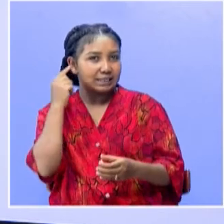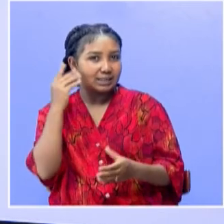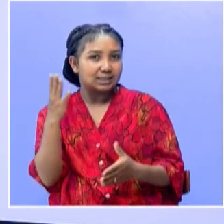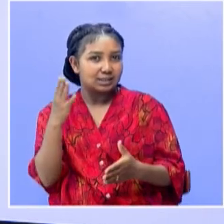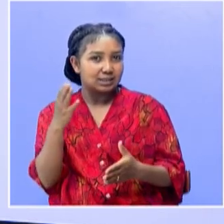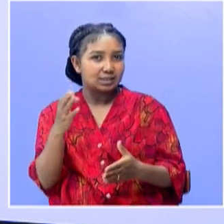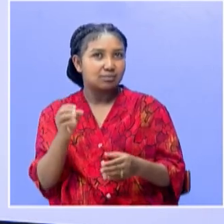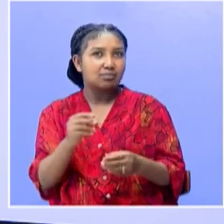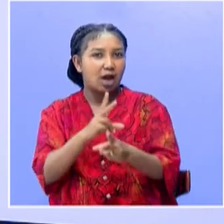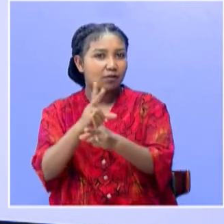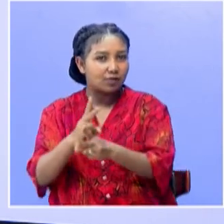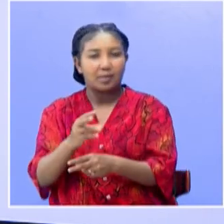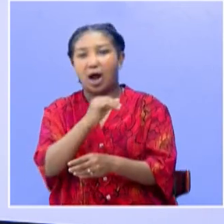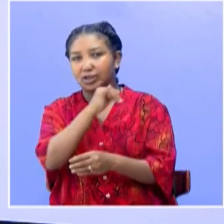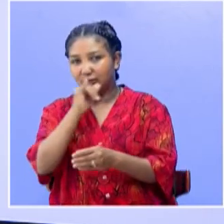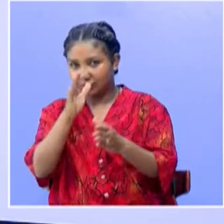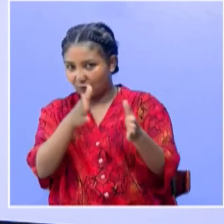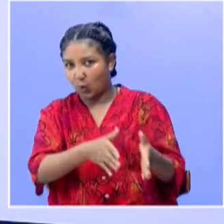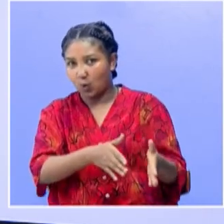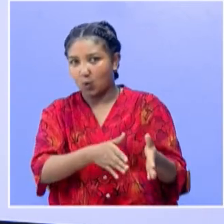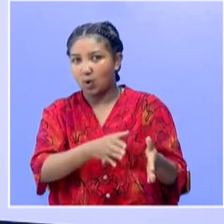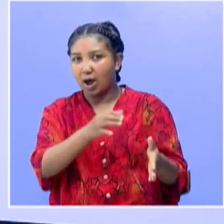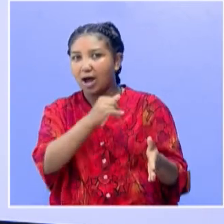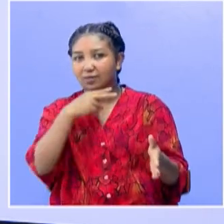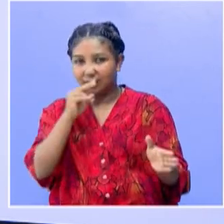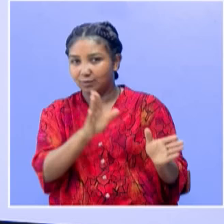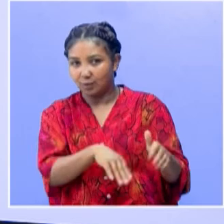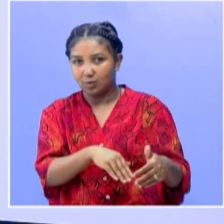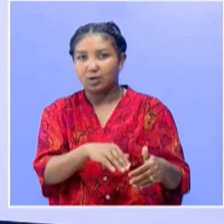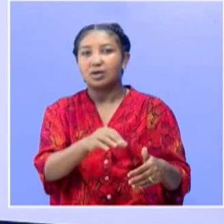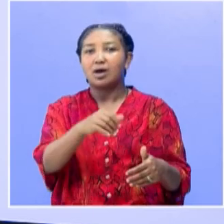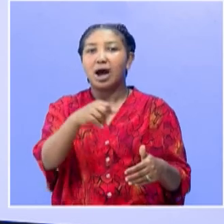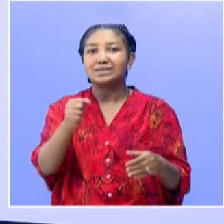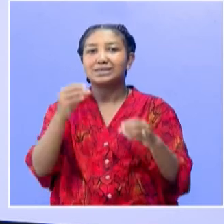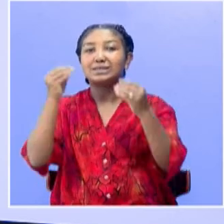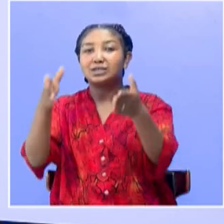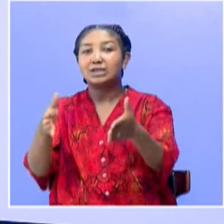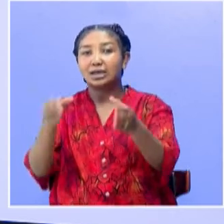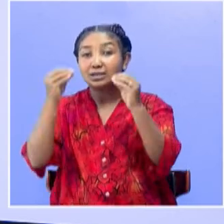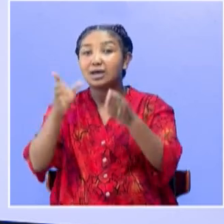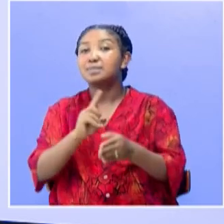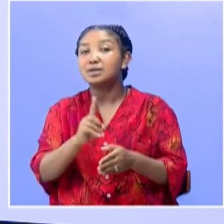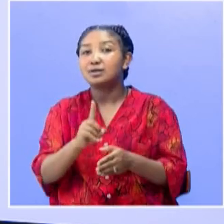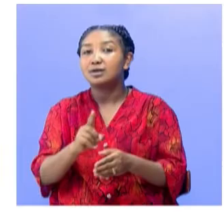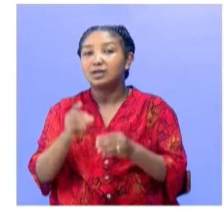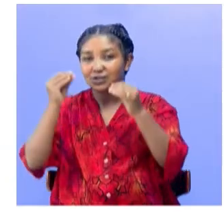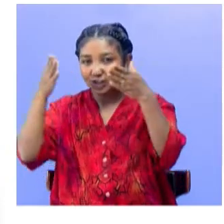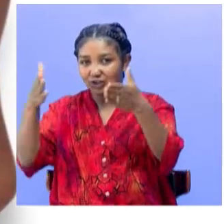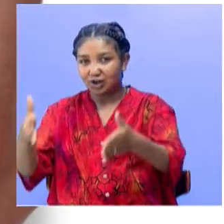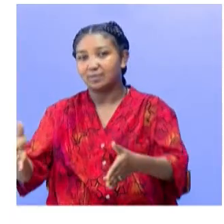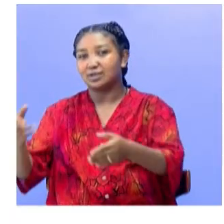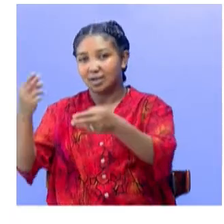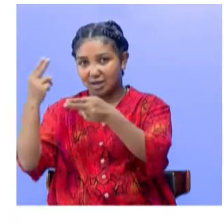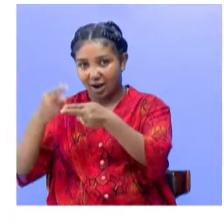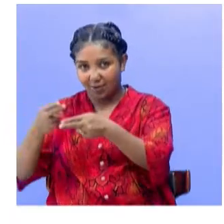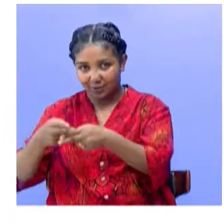carefully. Adjective, okay. I mean adverb. As the teacher. Teacher, very